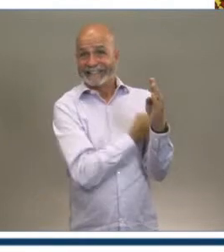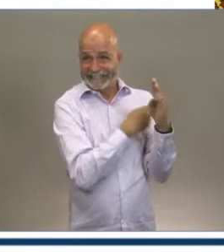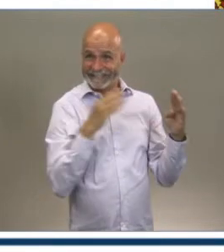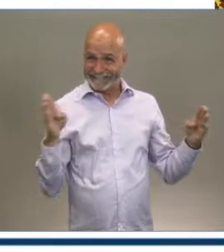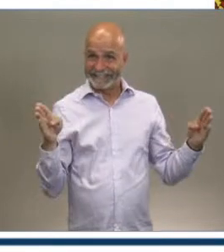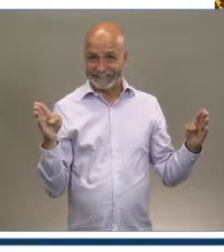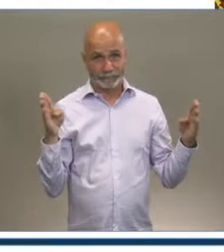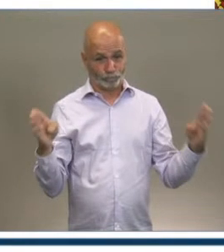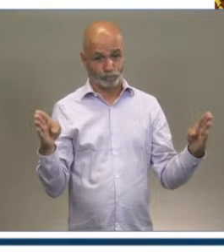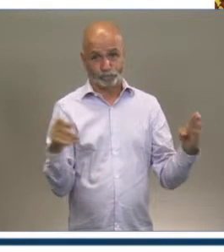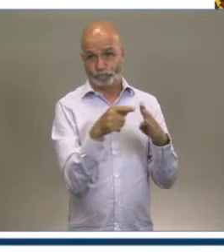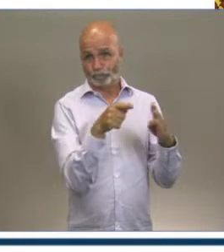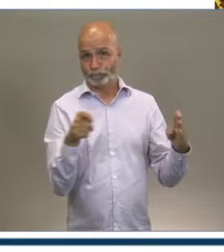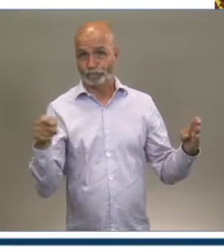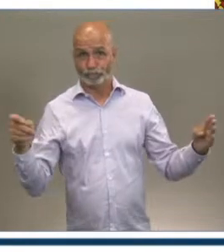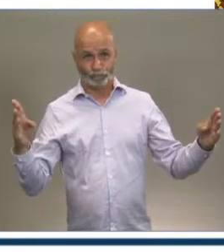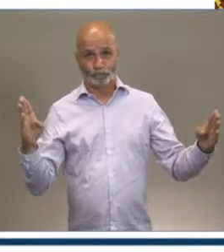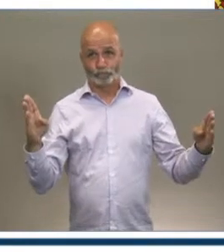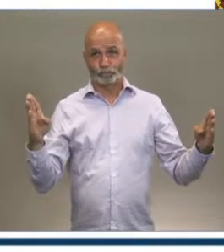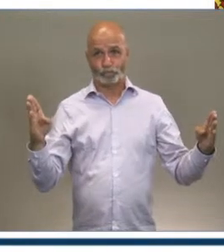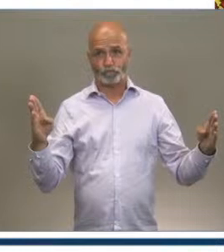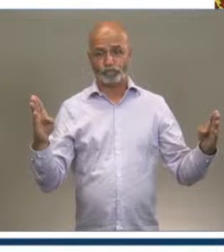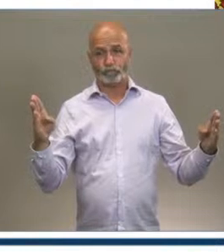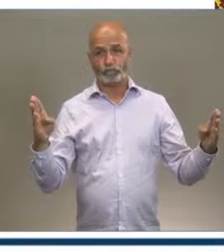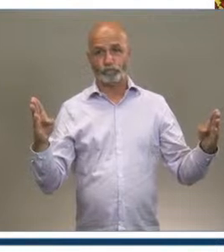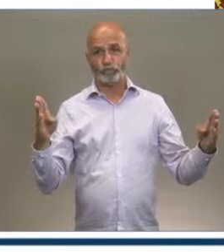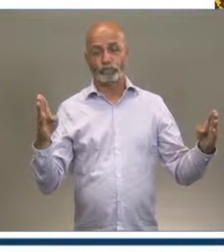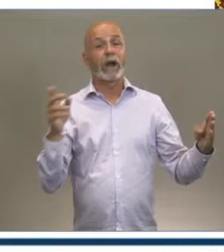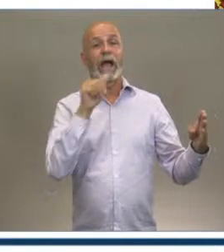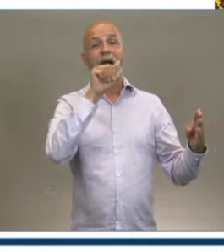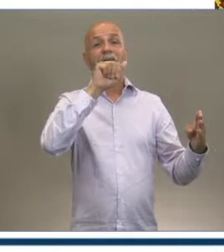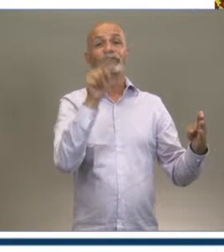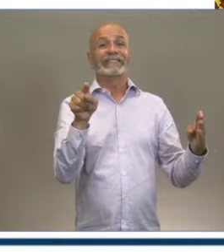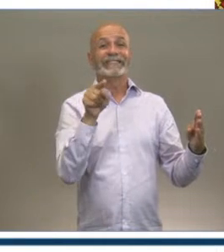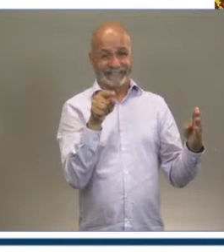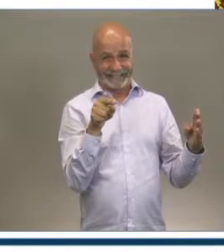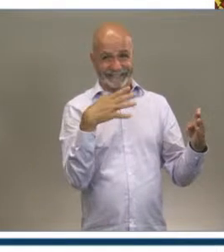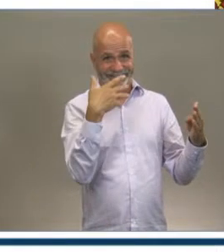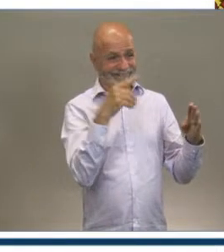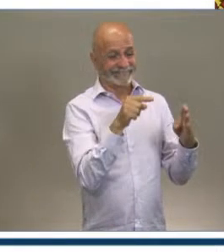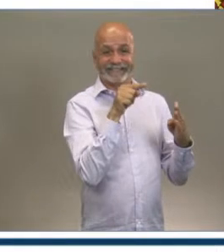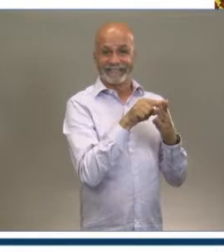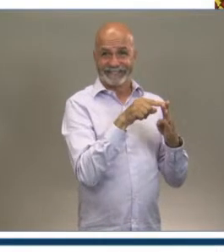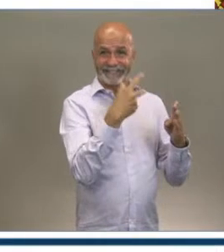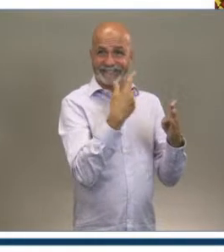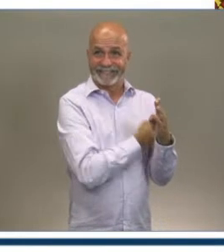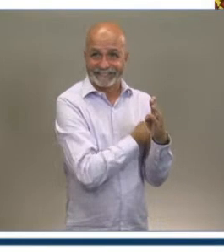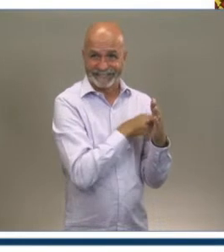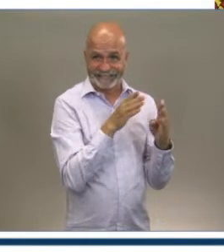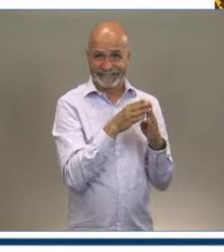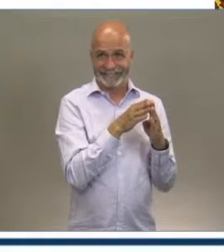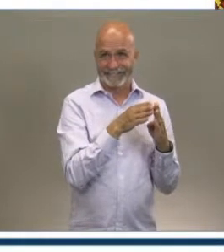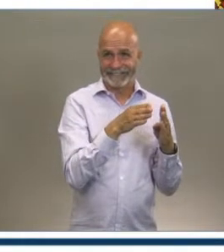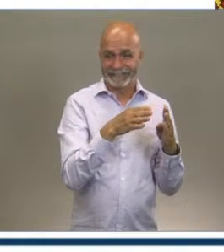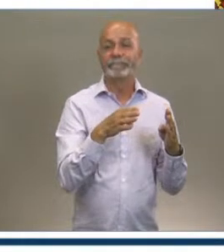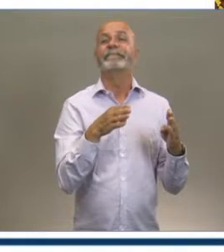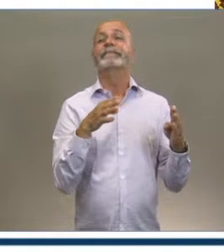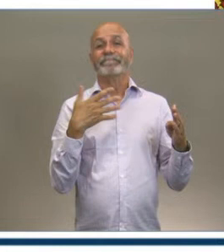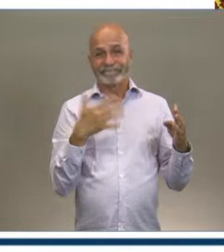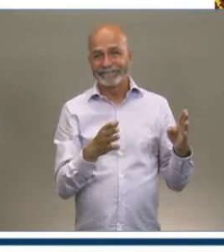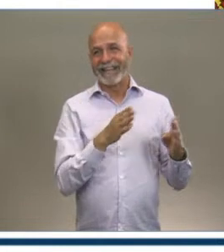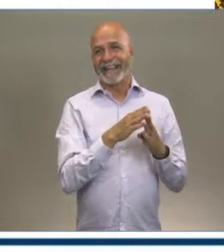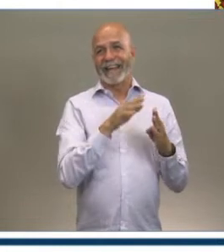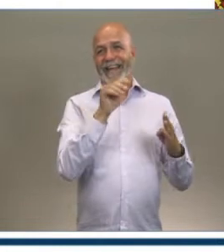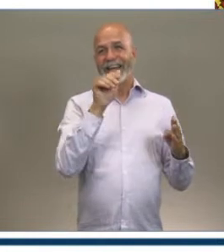interval for people who received AstraZeneca. Now, a lot of people got this shot in April, and